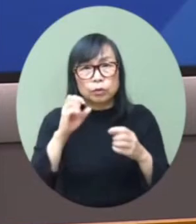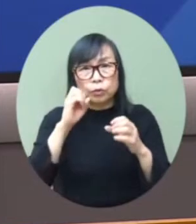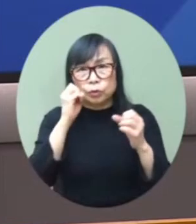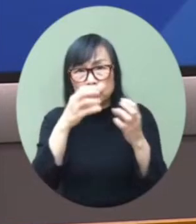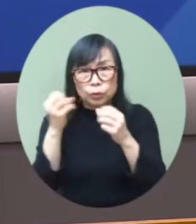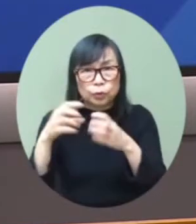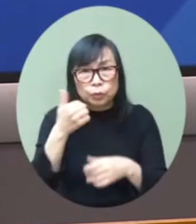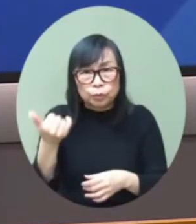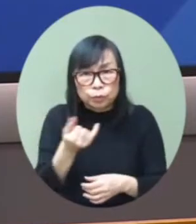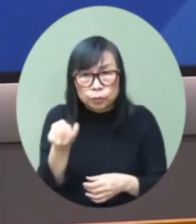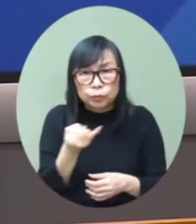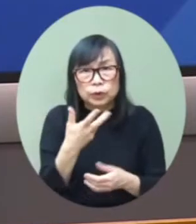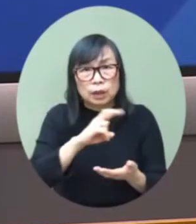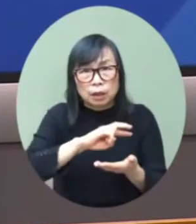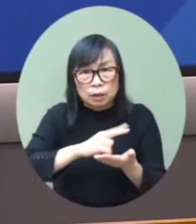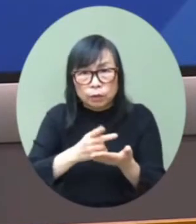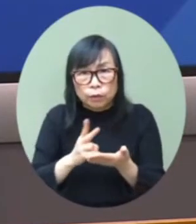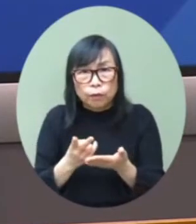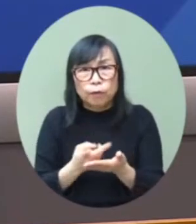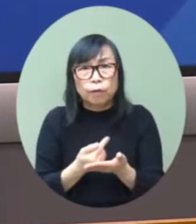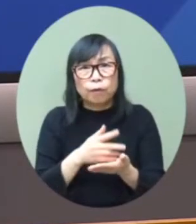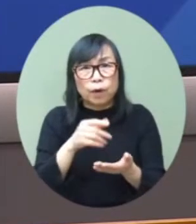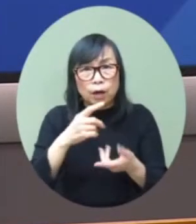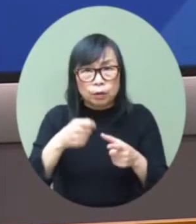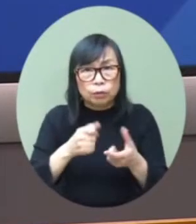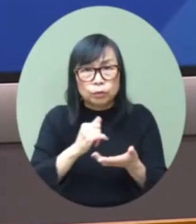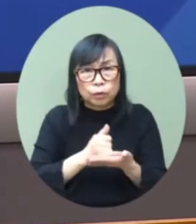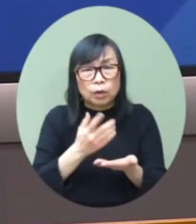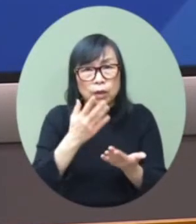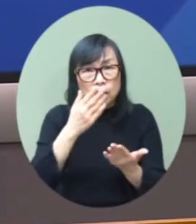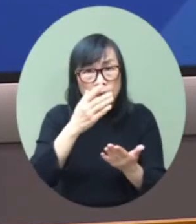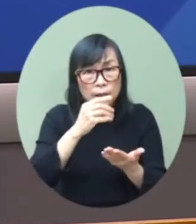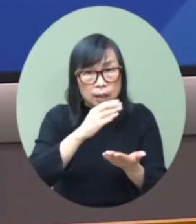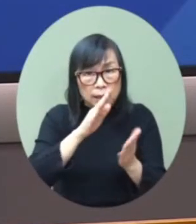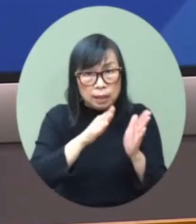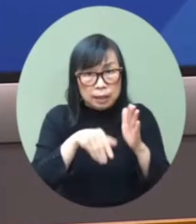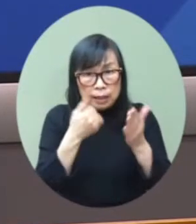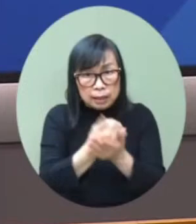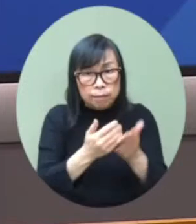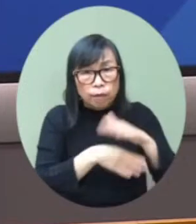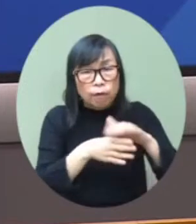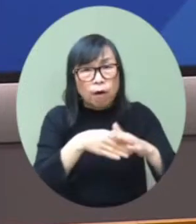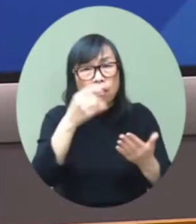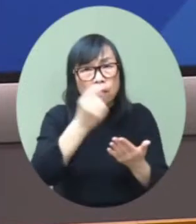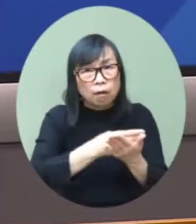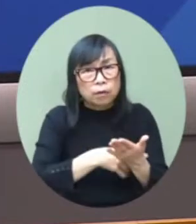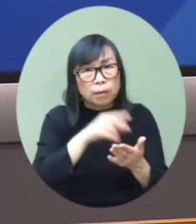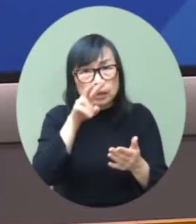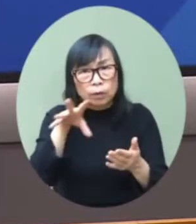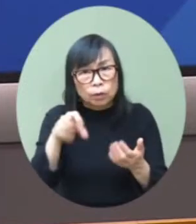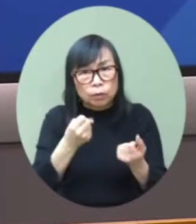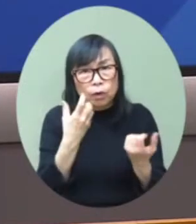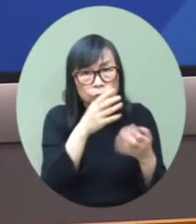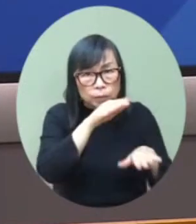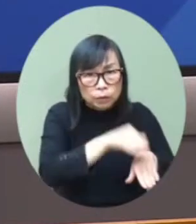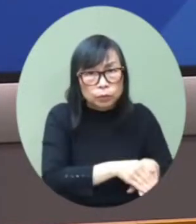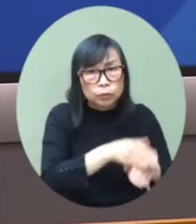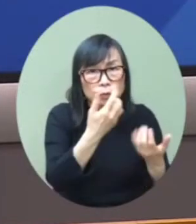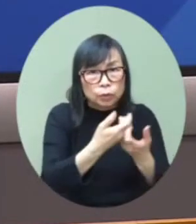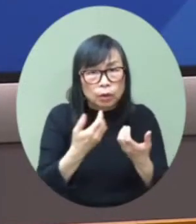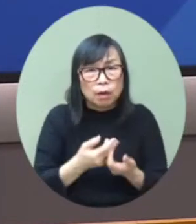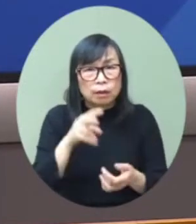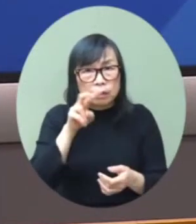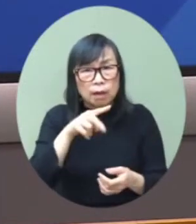a cooperation spirit. We will further enhance the procedures of handling public bodies